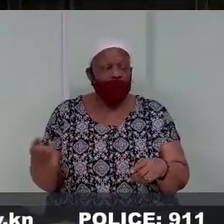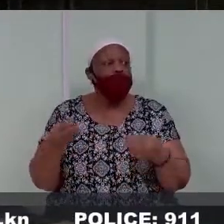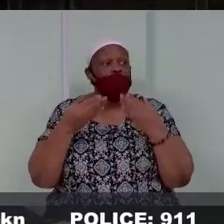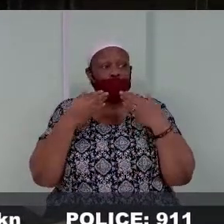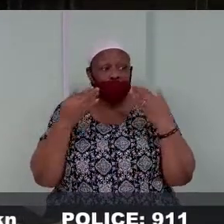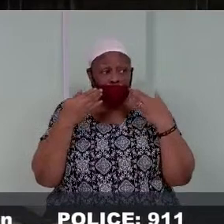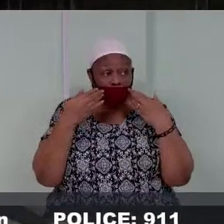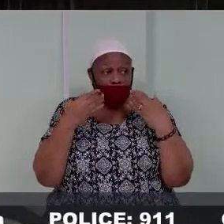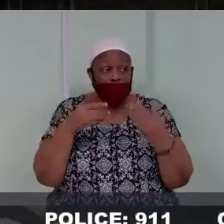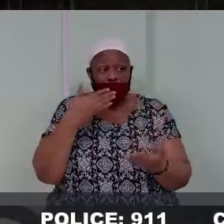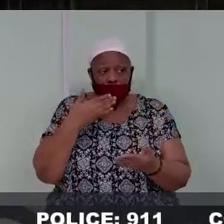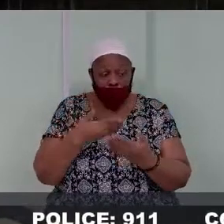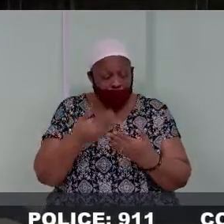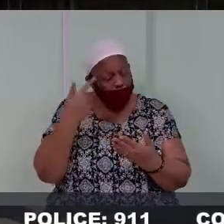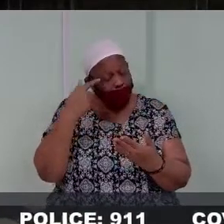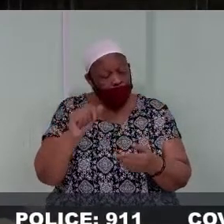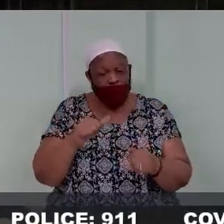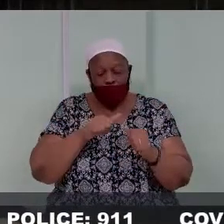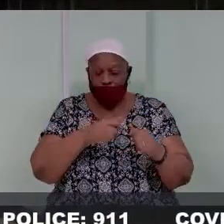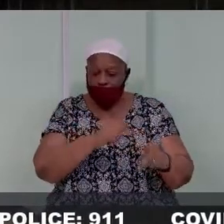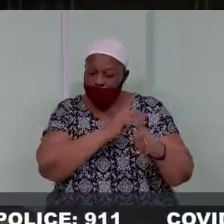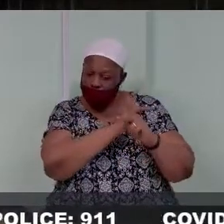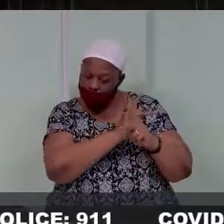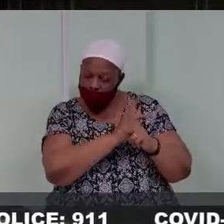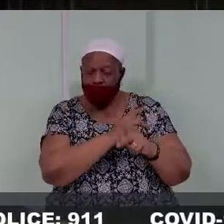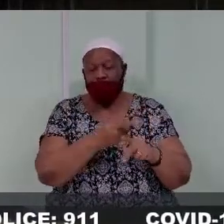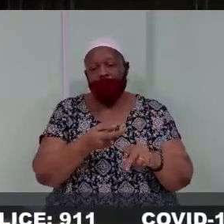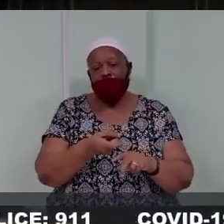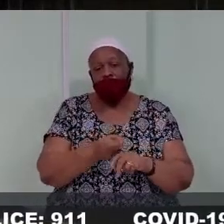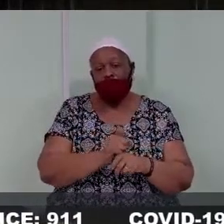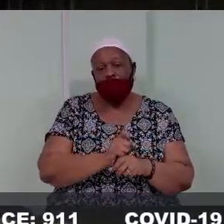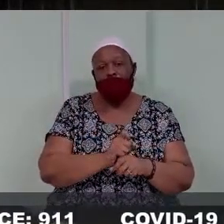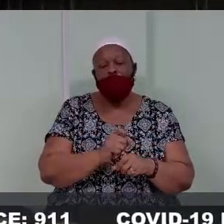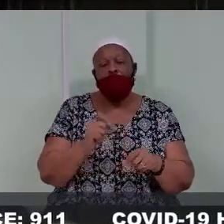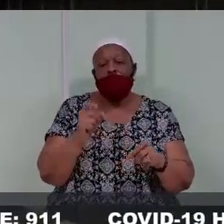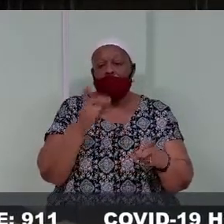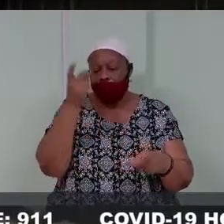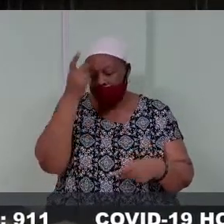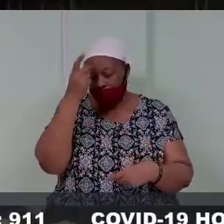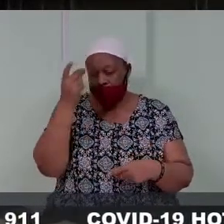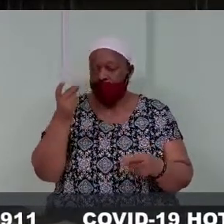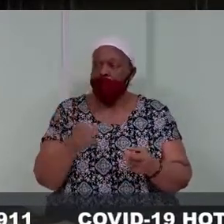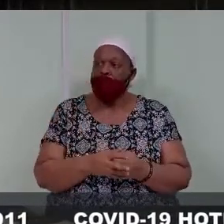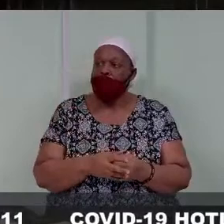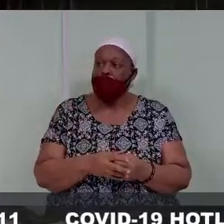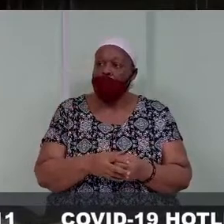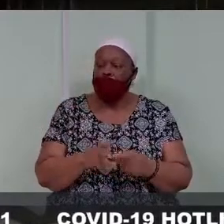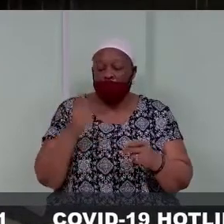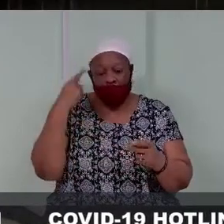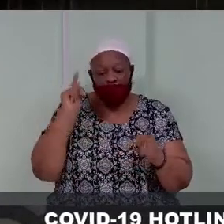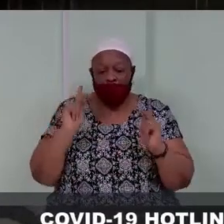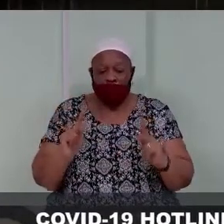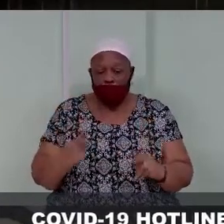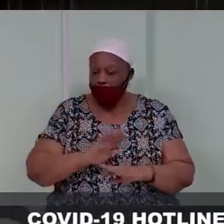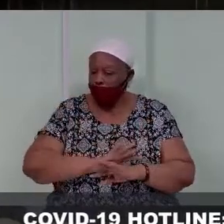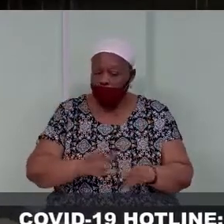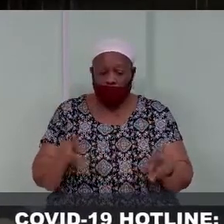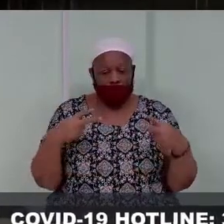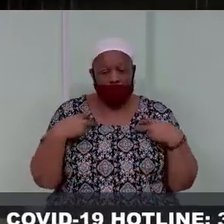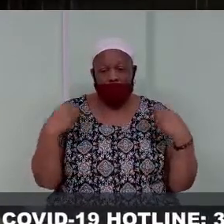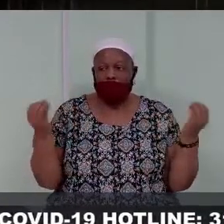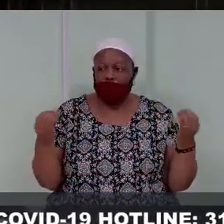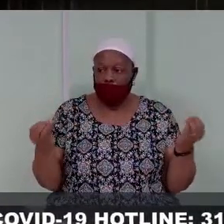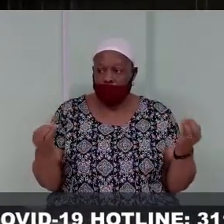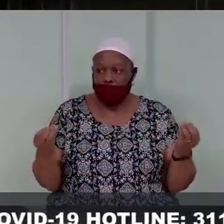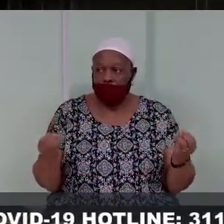masks. Something that is needed for those who don't have. So, Mr. Amory, again, this corporate partnership